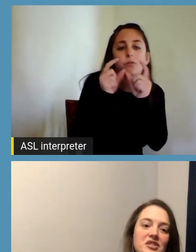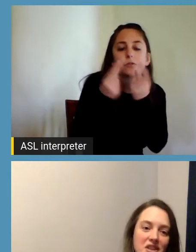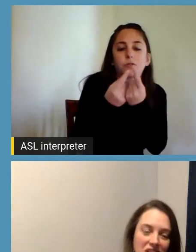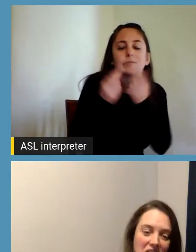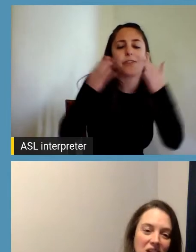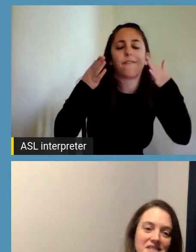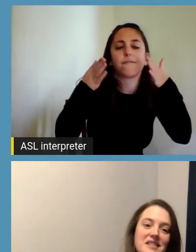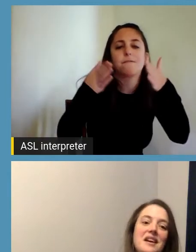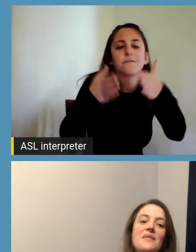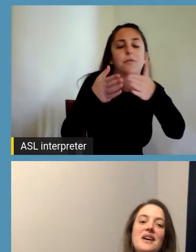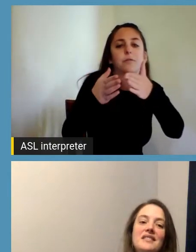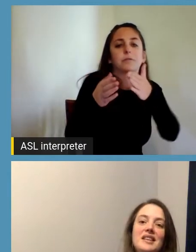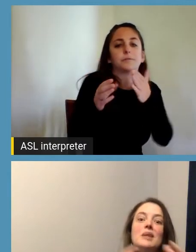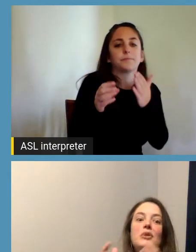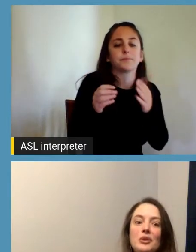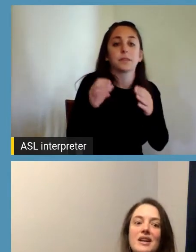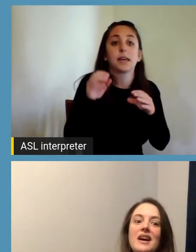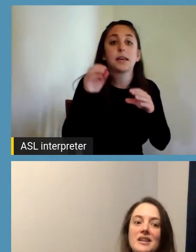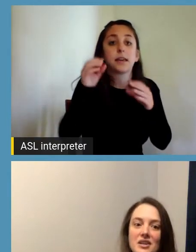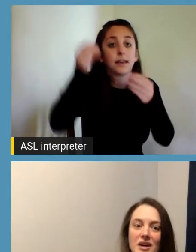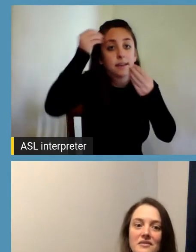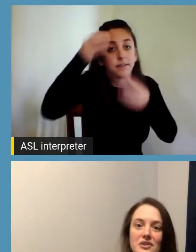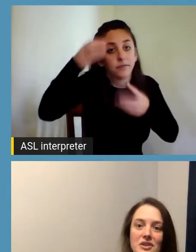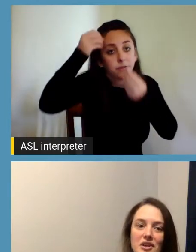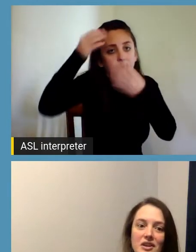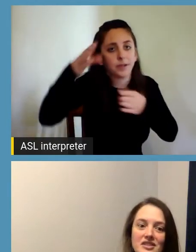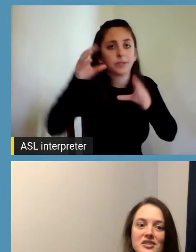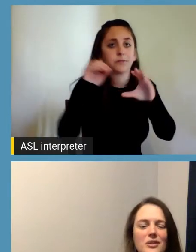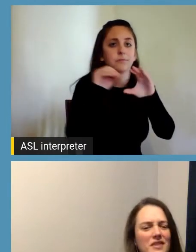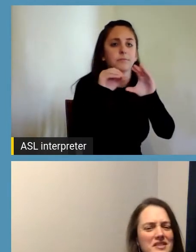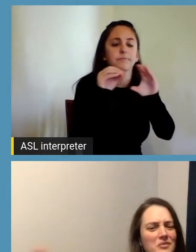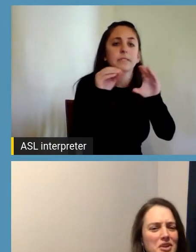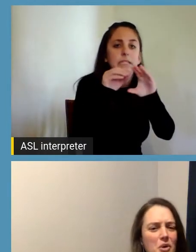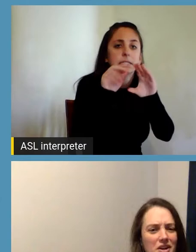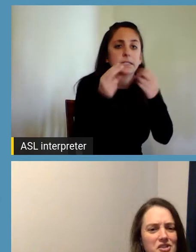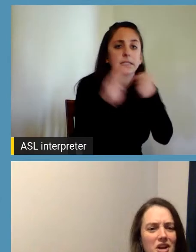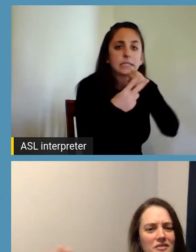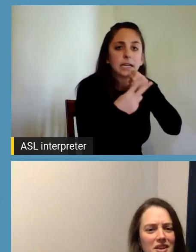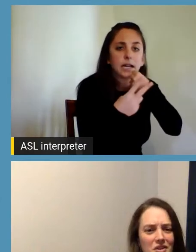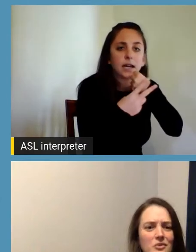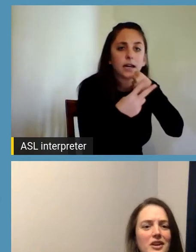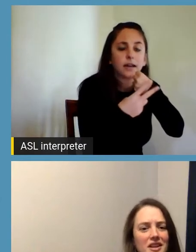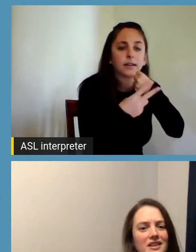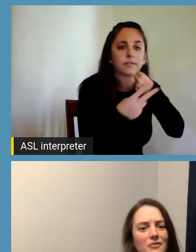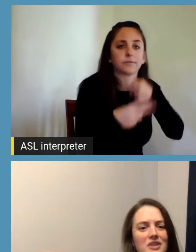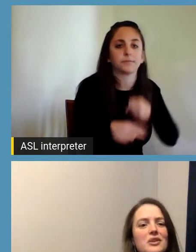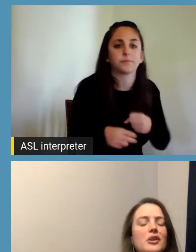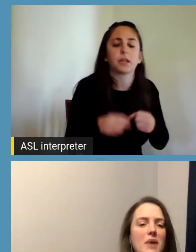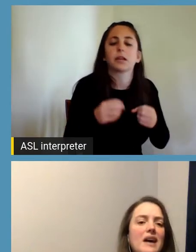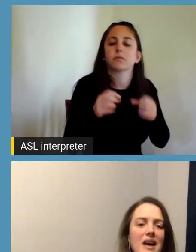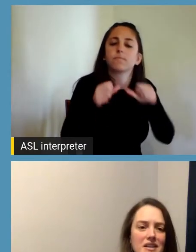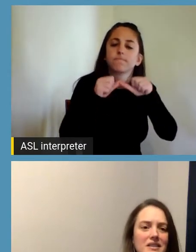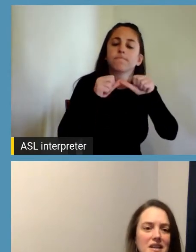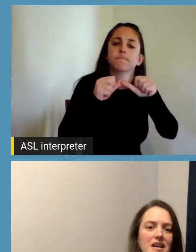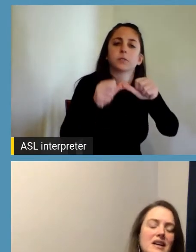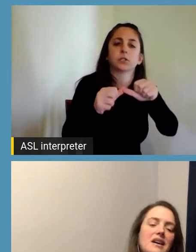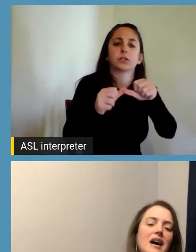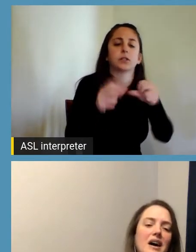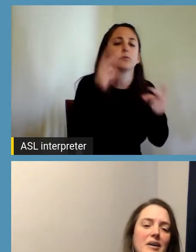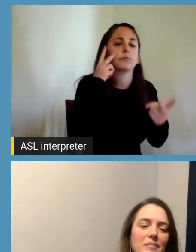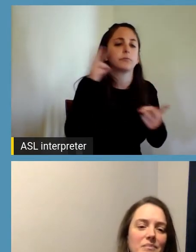that information and analyze it and then keep looking at it year after year. It just it doesn't really go on a shelf and get ignored. We actually look back at